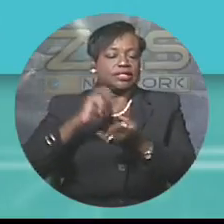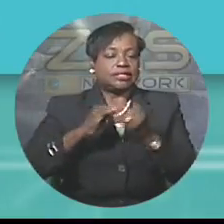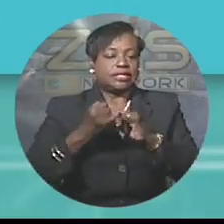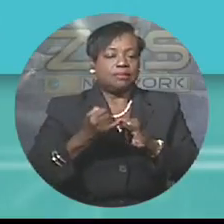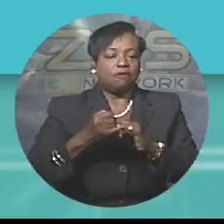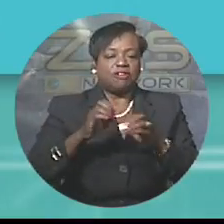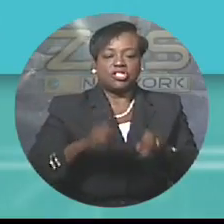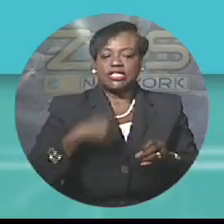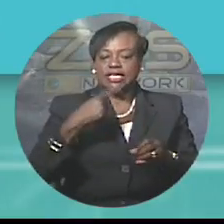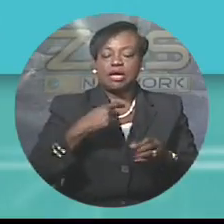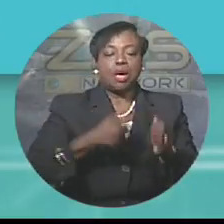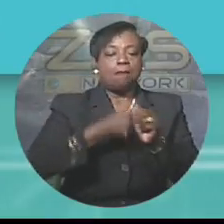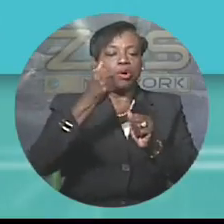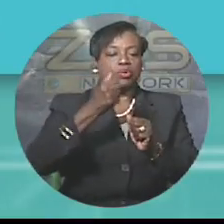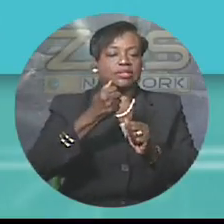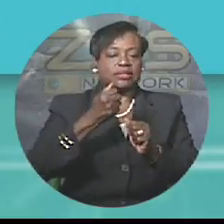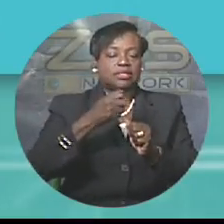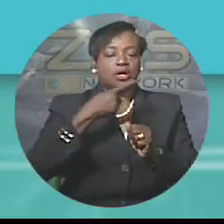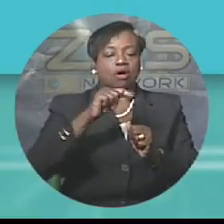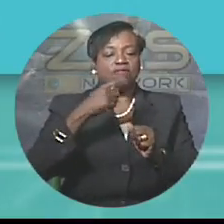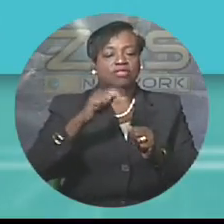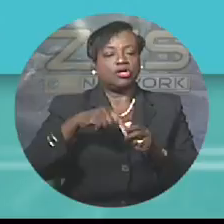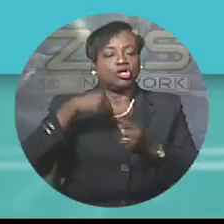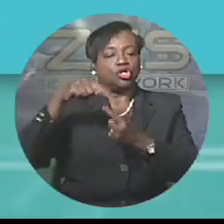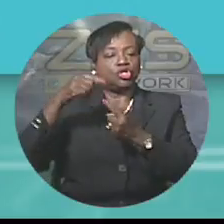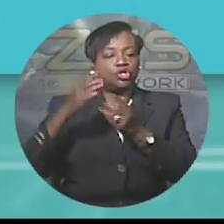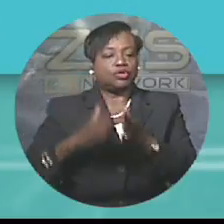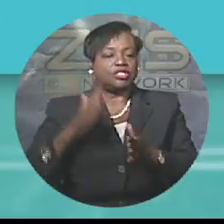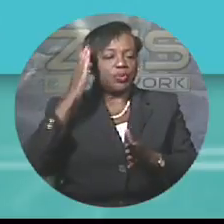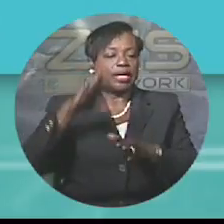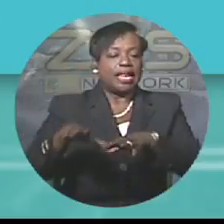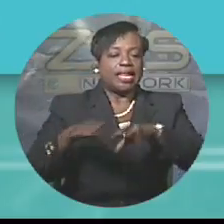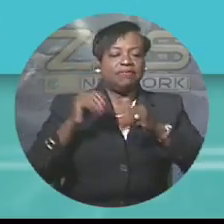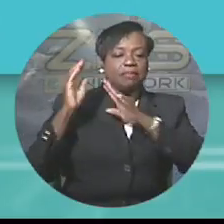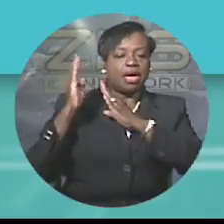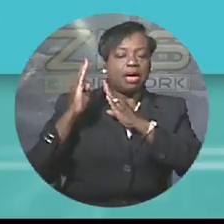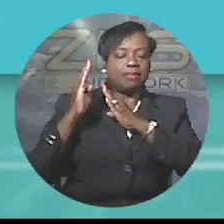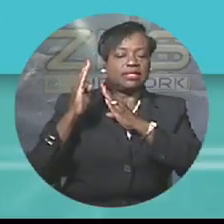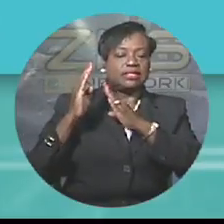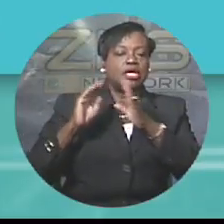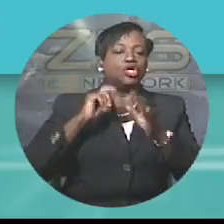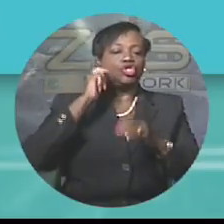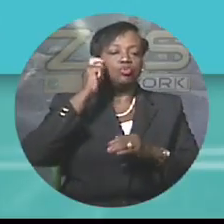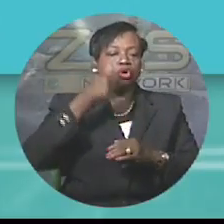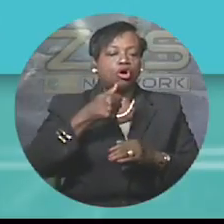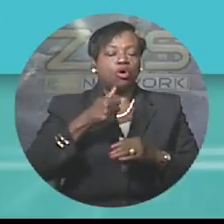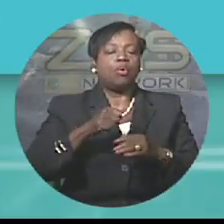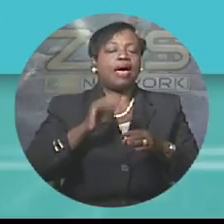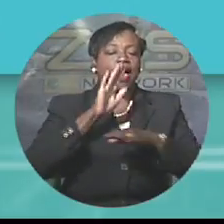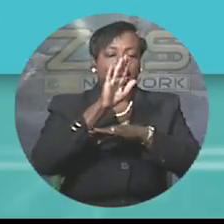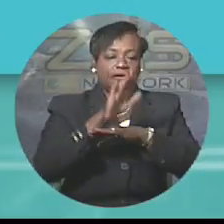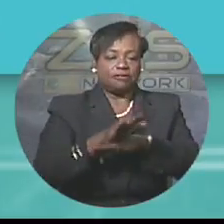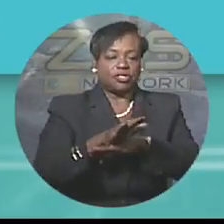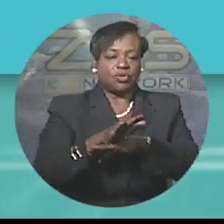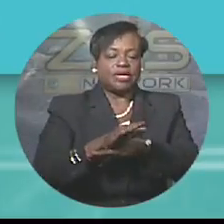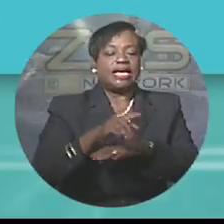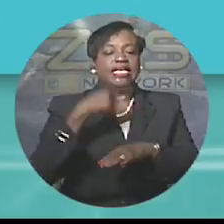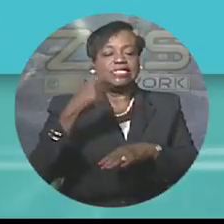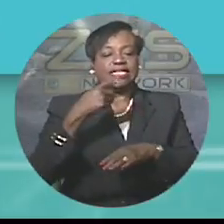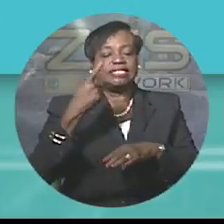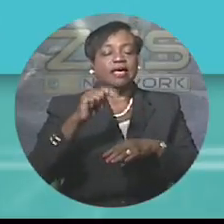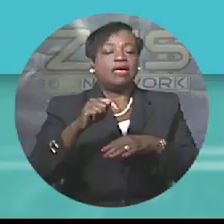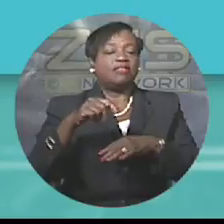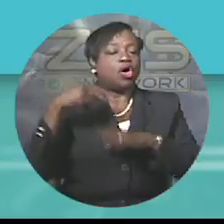majority of visitors leaving the Bahamas by Thursday afternoon. Tourism officials further report that all hotels and resorts throughout the country have activated